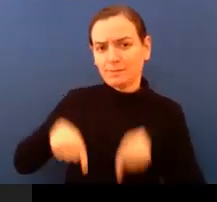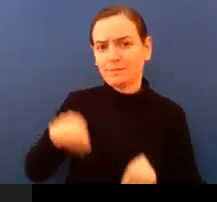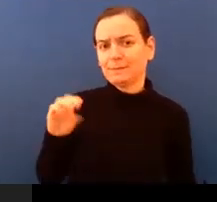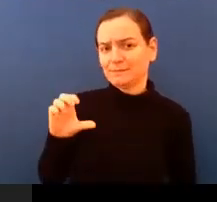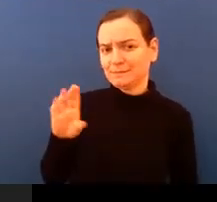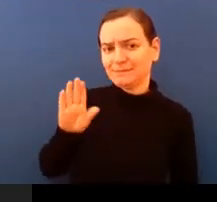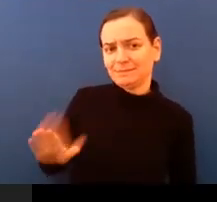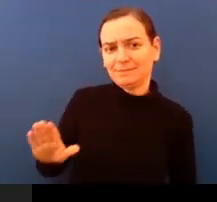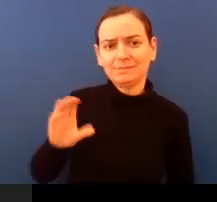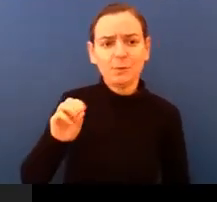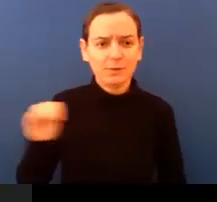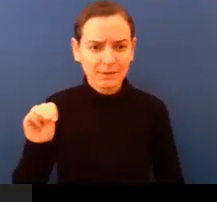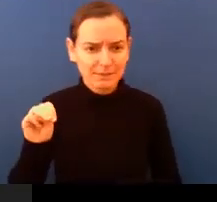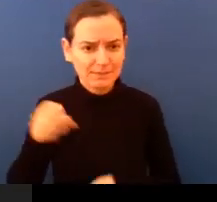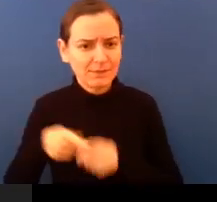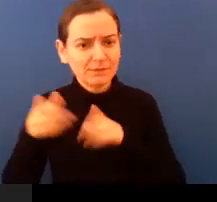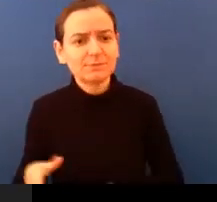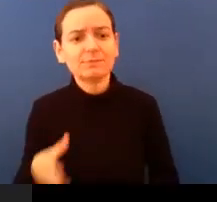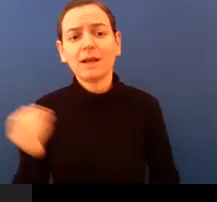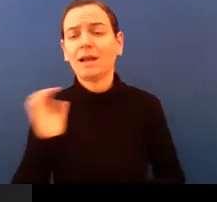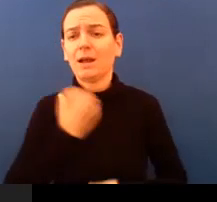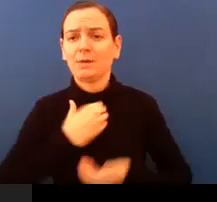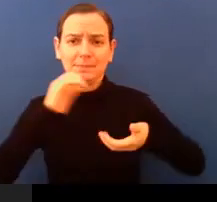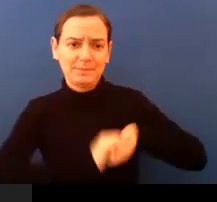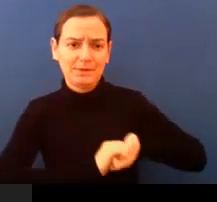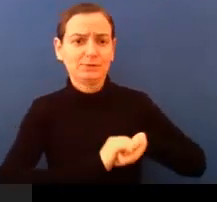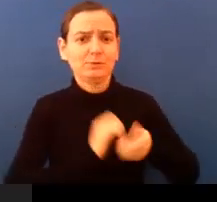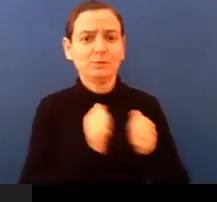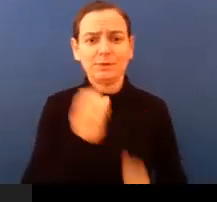Blind. And of course, guide dog users.